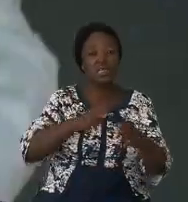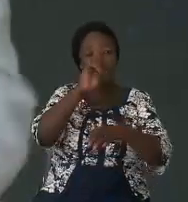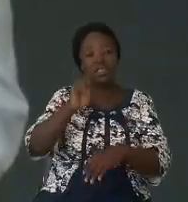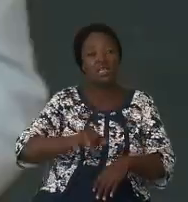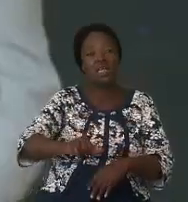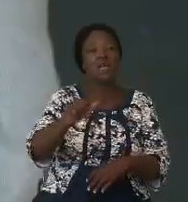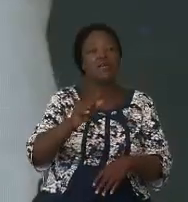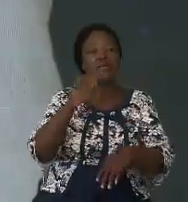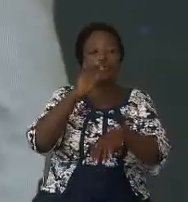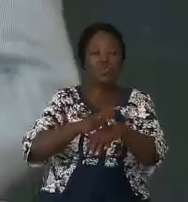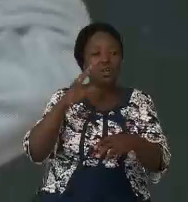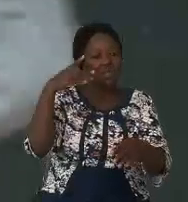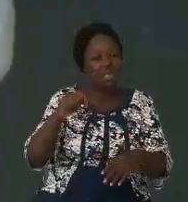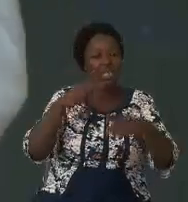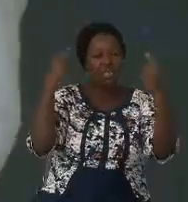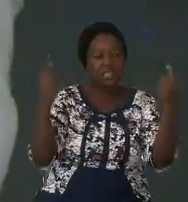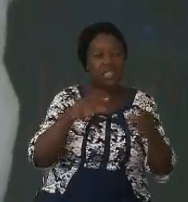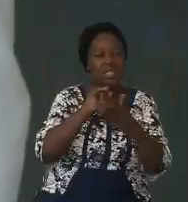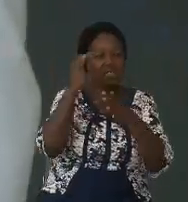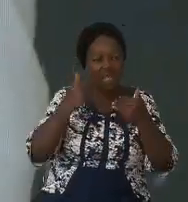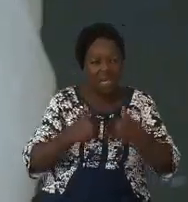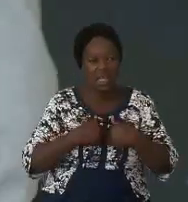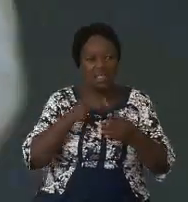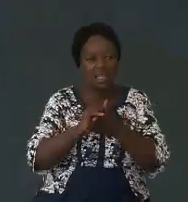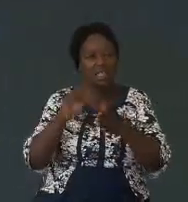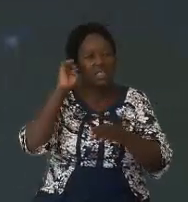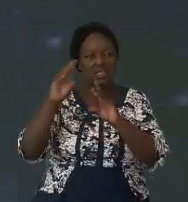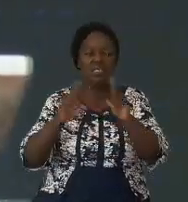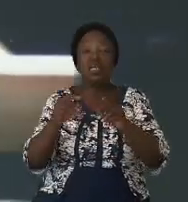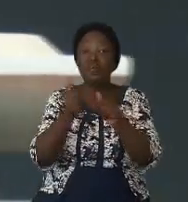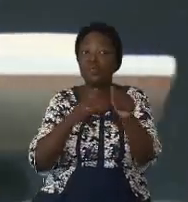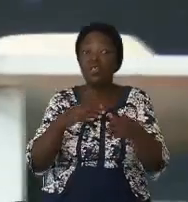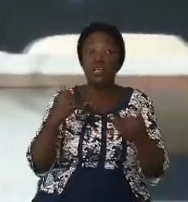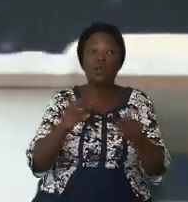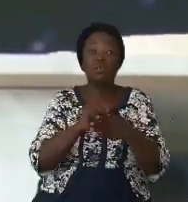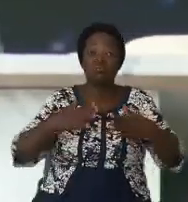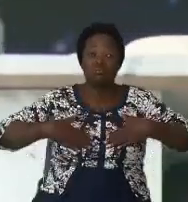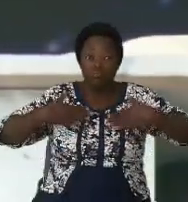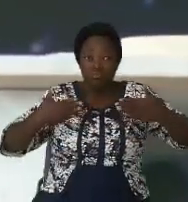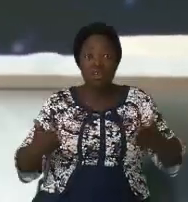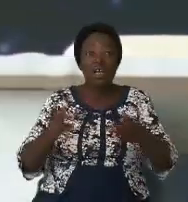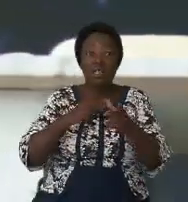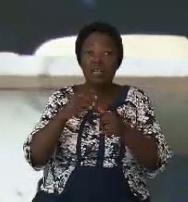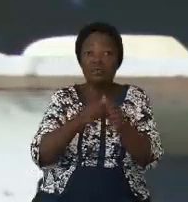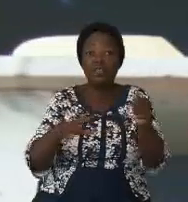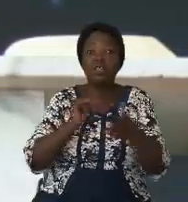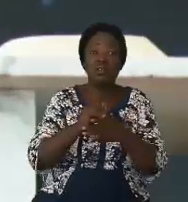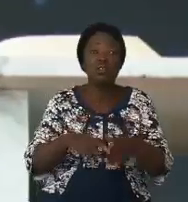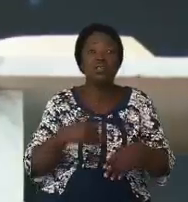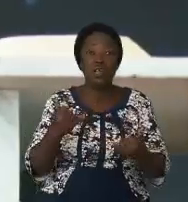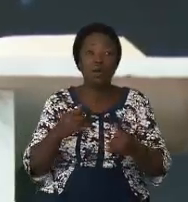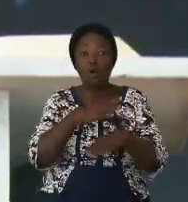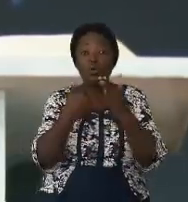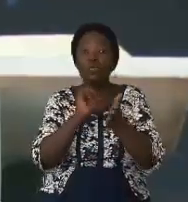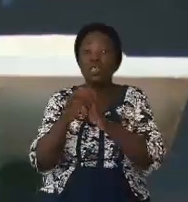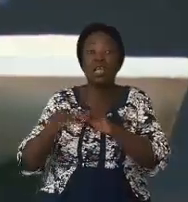not affect his eternal future. The iniquity that he had, that he did, everything he spoke